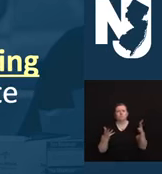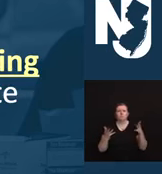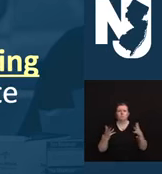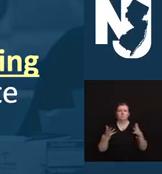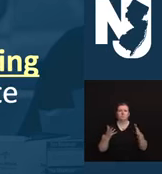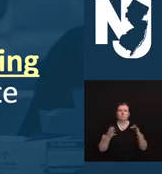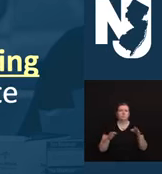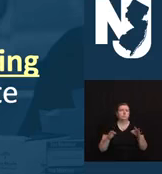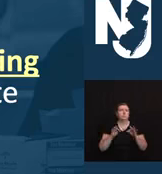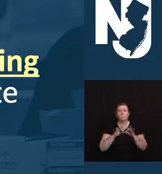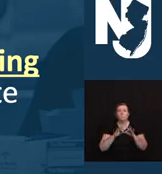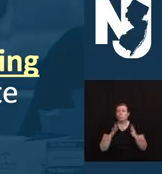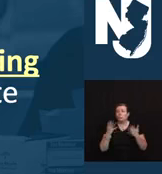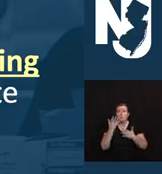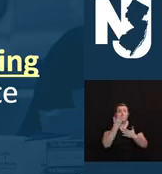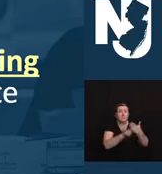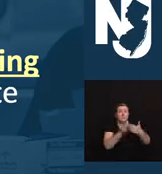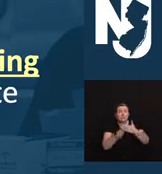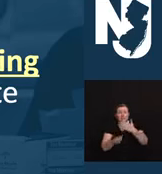go to